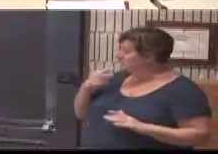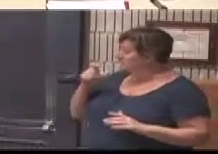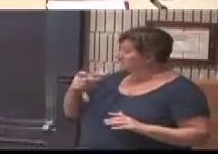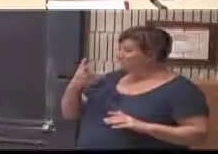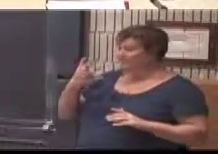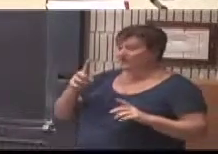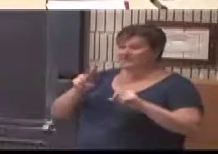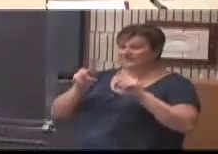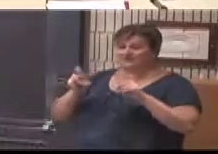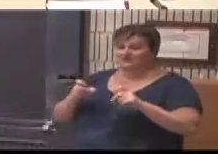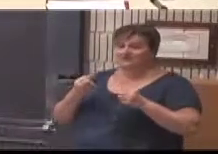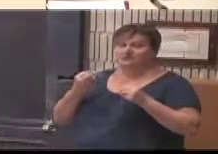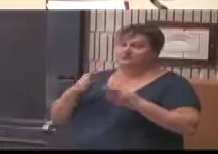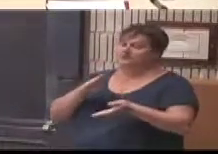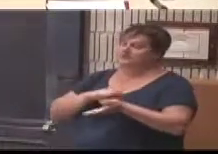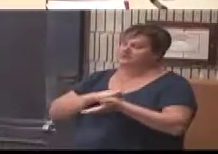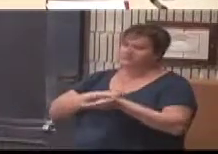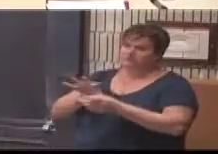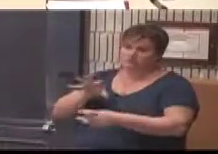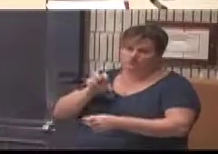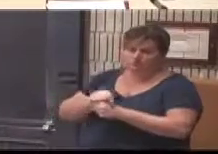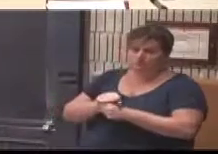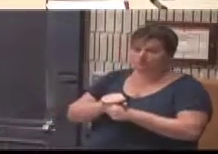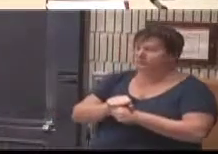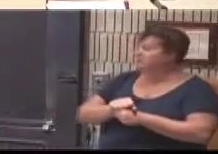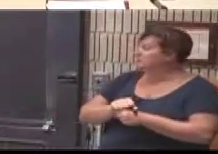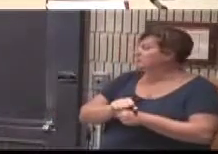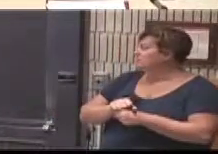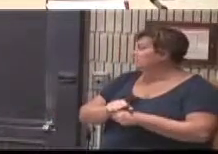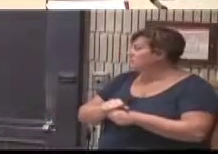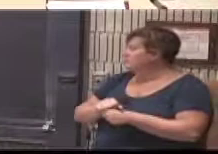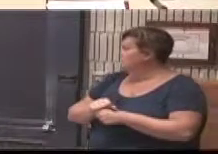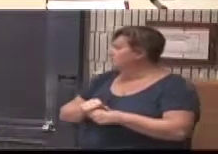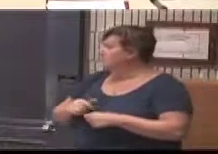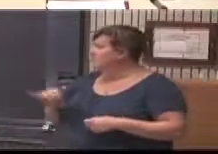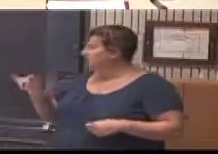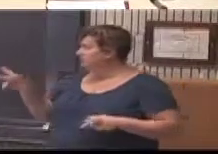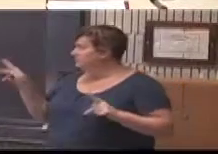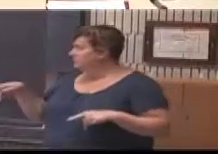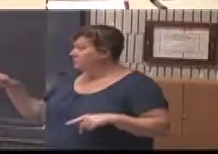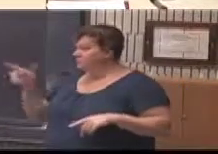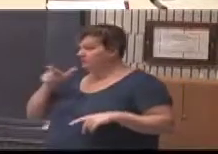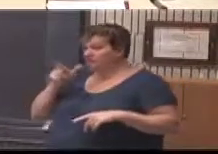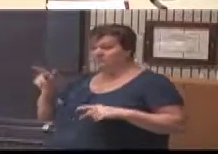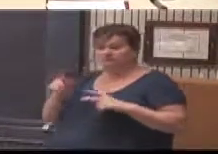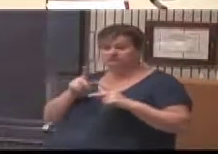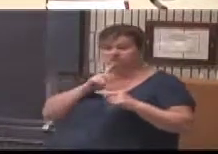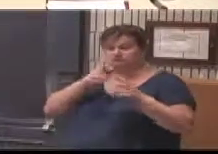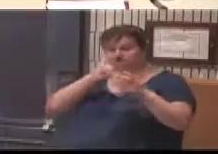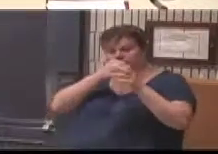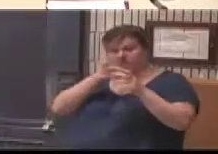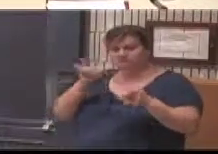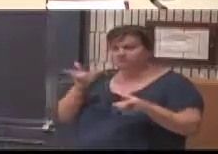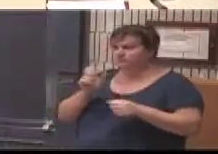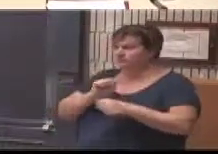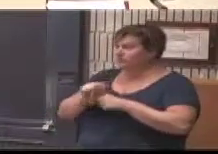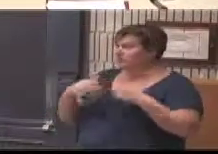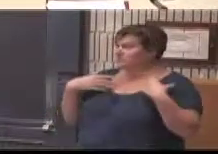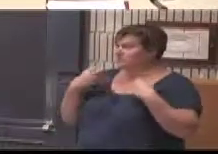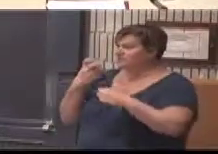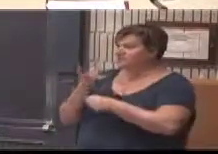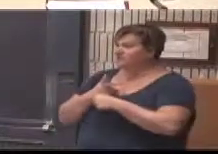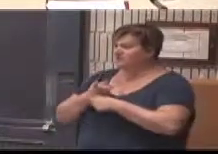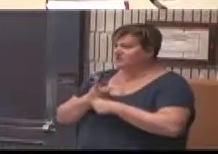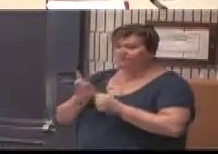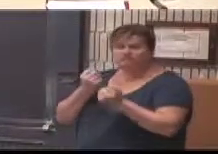4 tests, many doctor's appointments, and Laura's someone who is very well educated, works in the healthcare field,